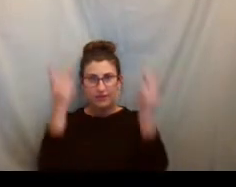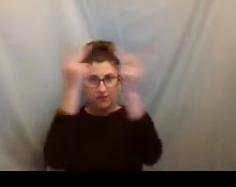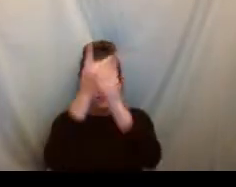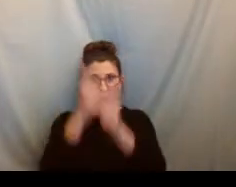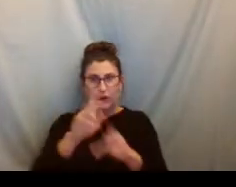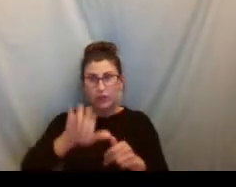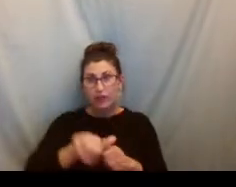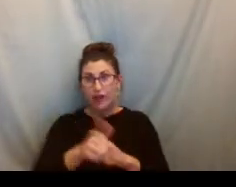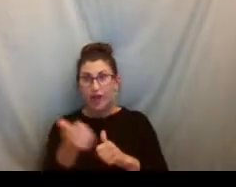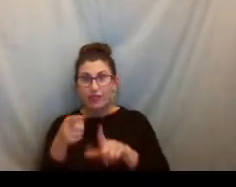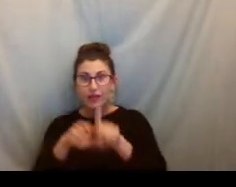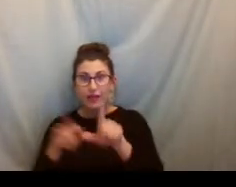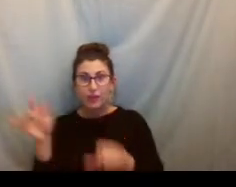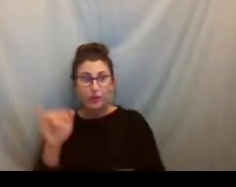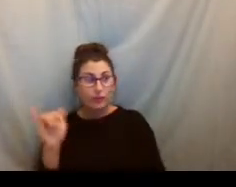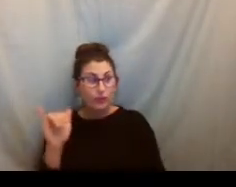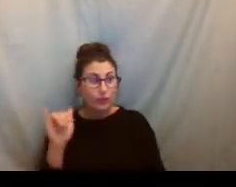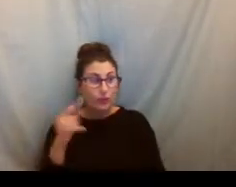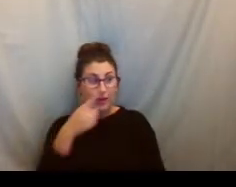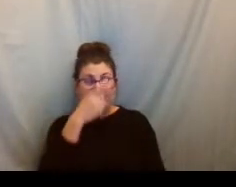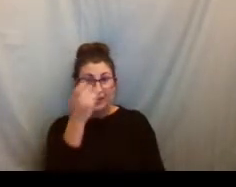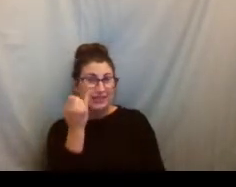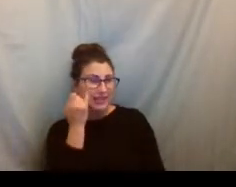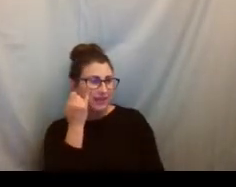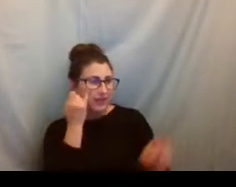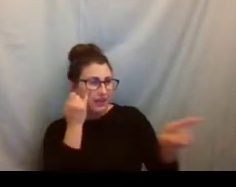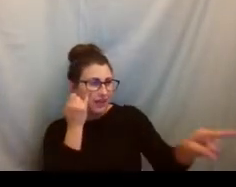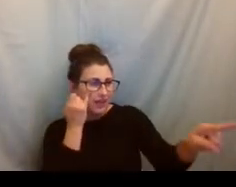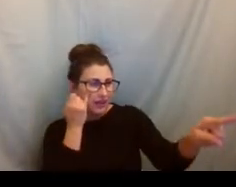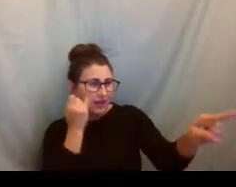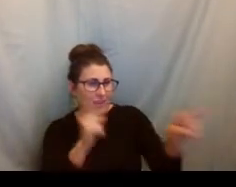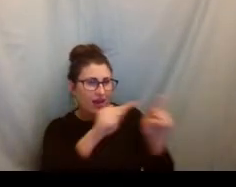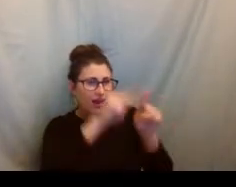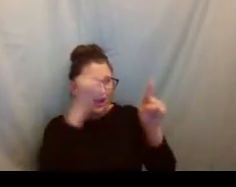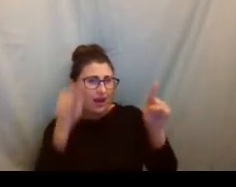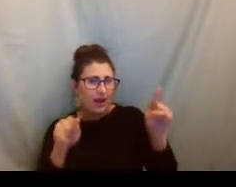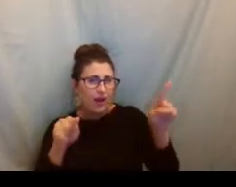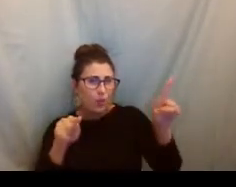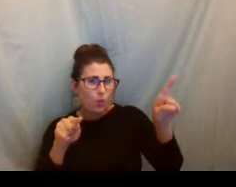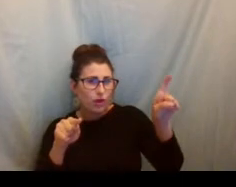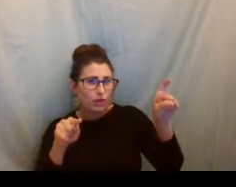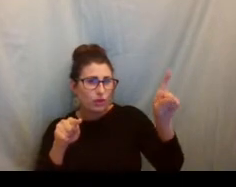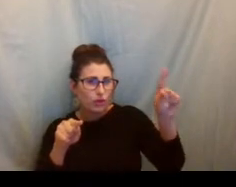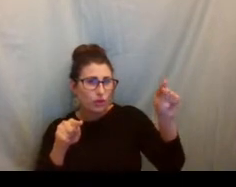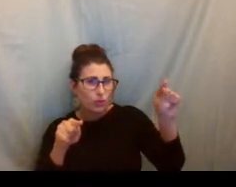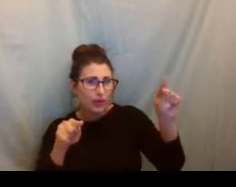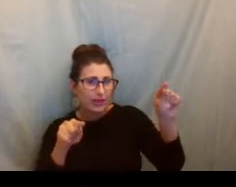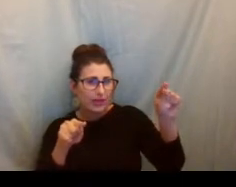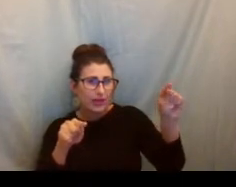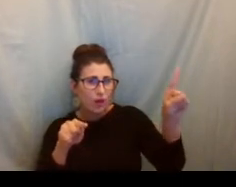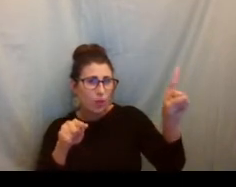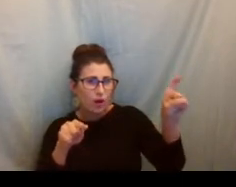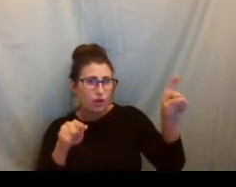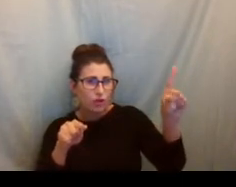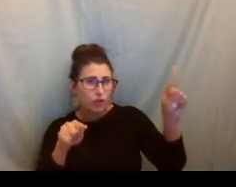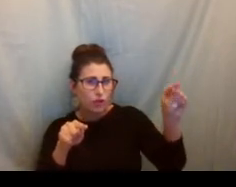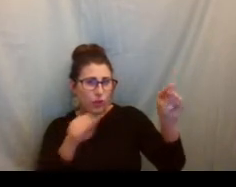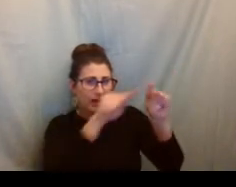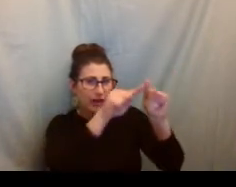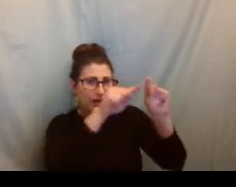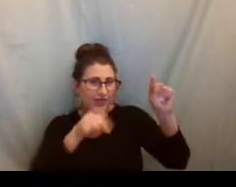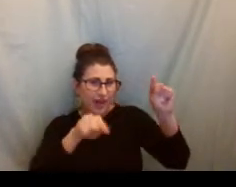look, if I cover this one up, if I cover this one up here, what kind of angles is this from here to